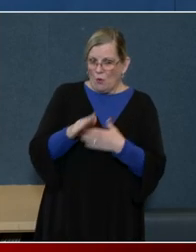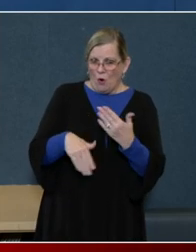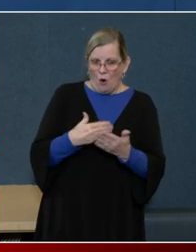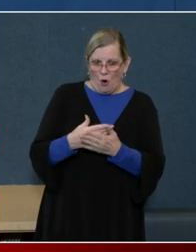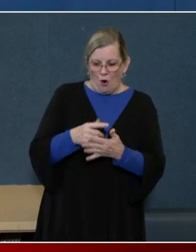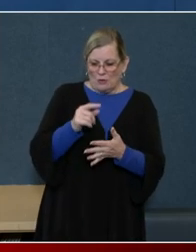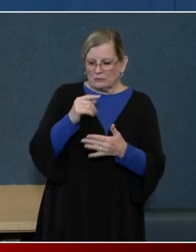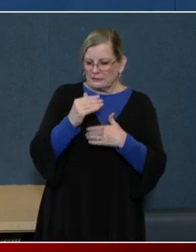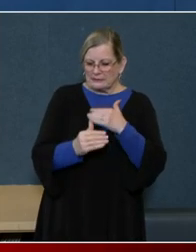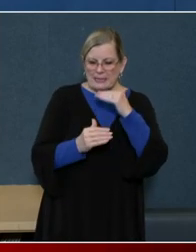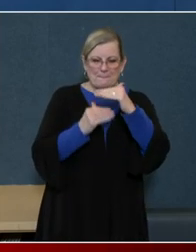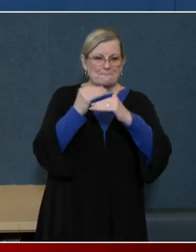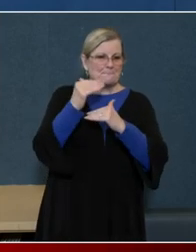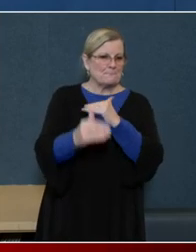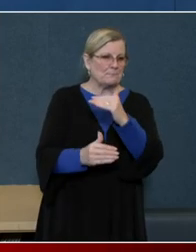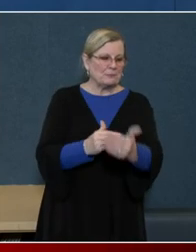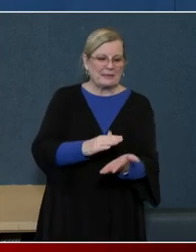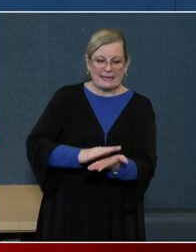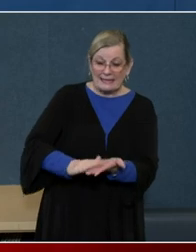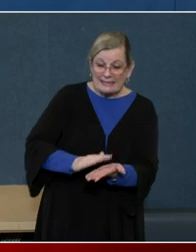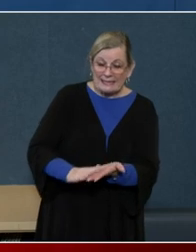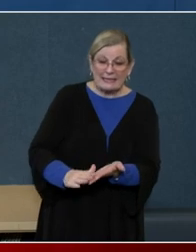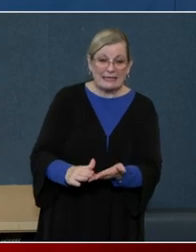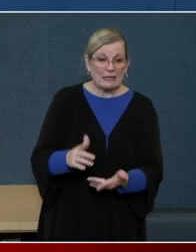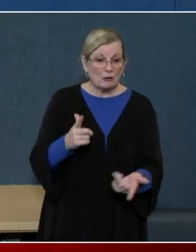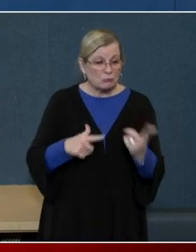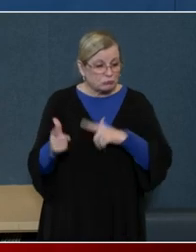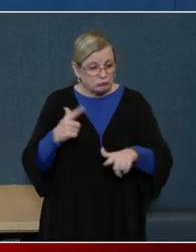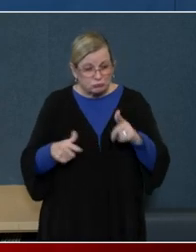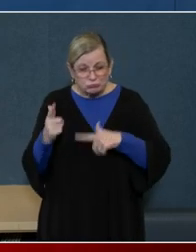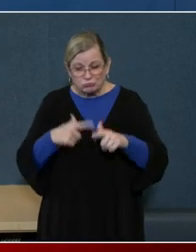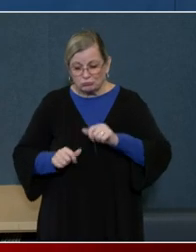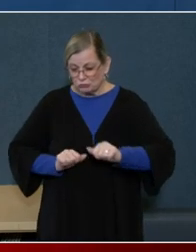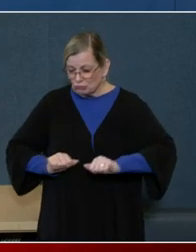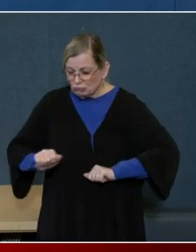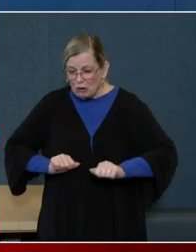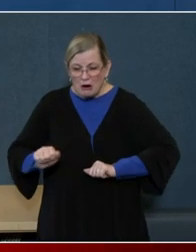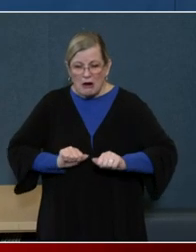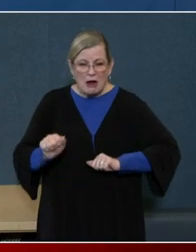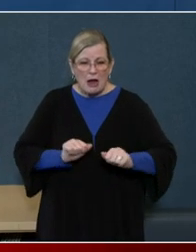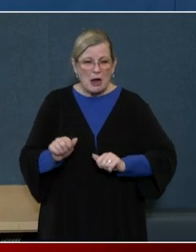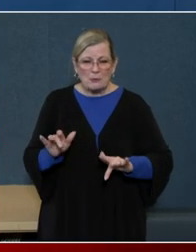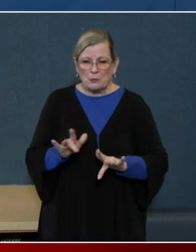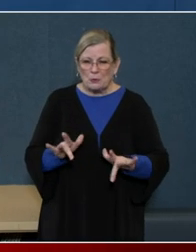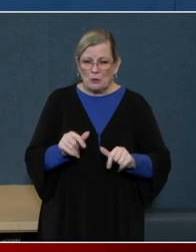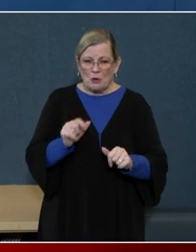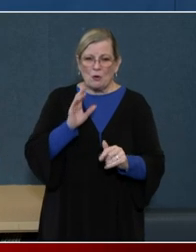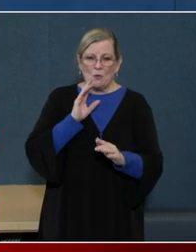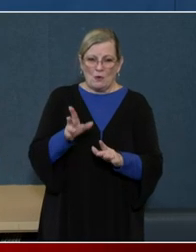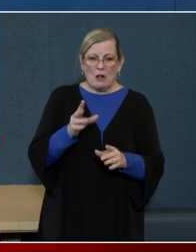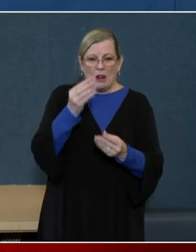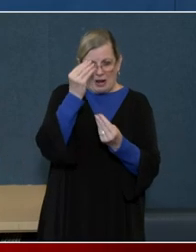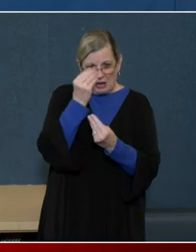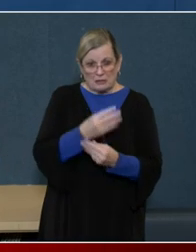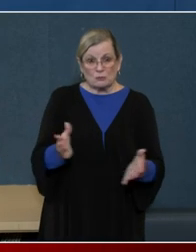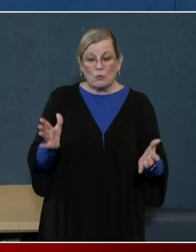for cleaning, disinfecting, and sanitation. And then there will be notification to the entire school community,